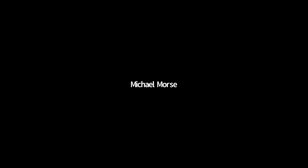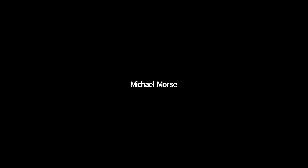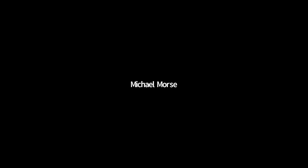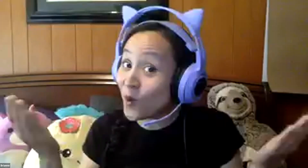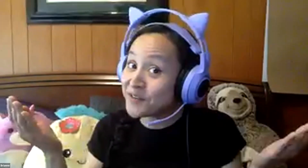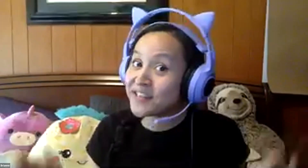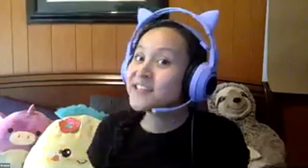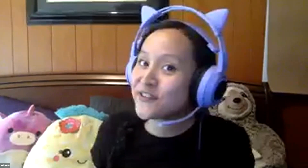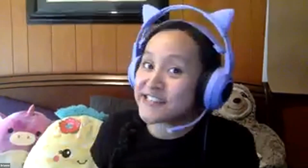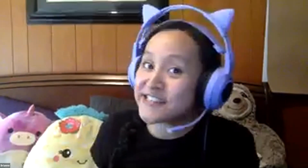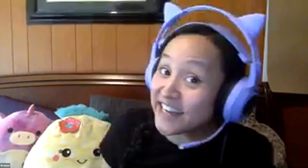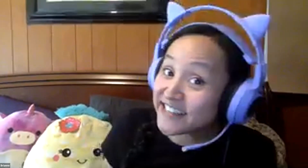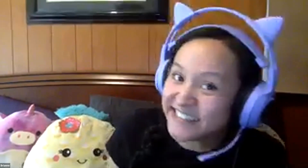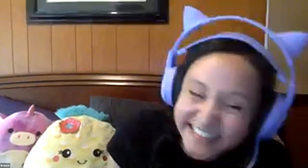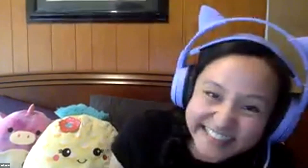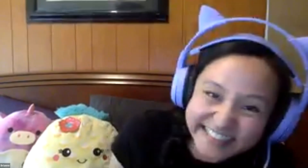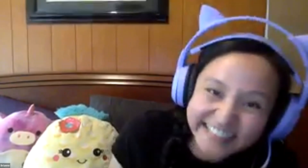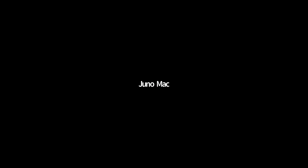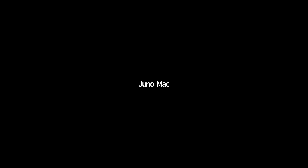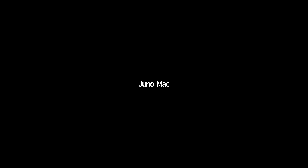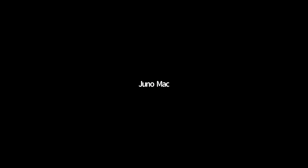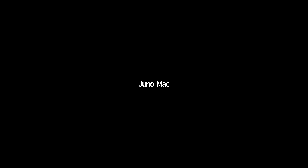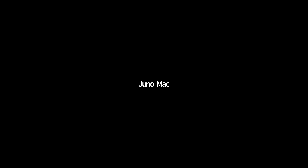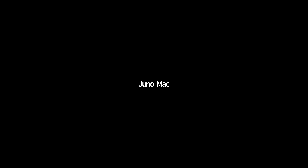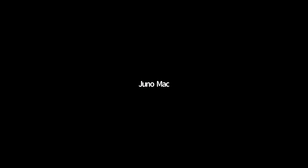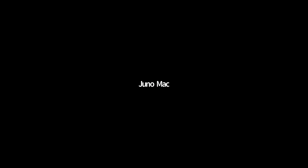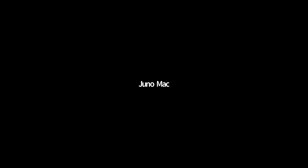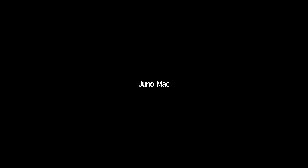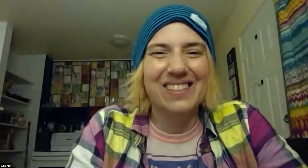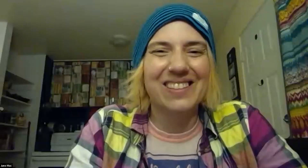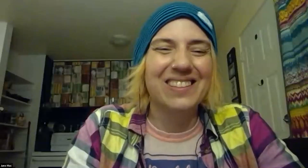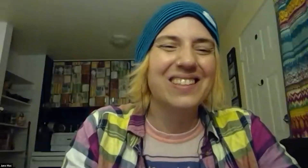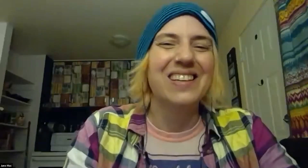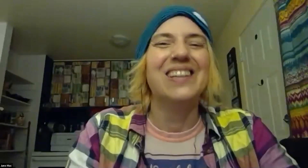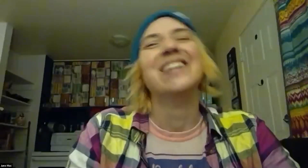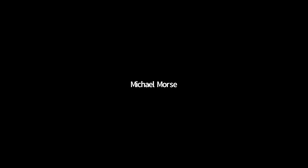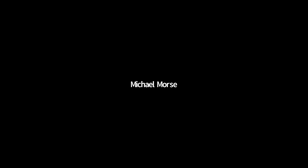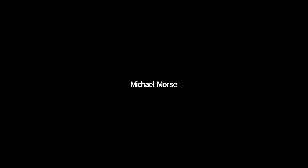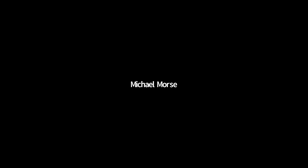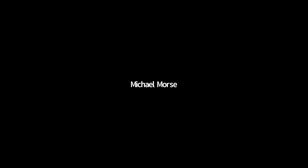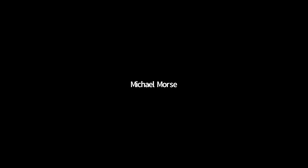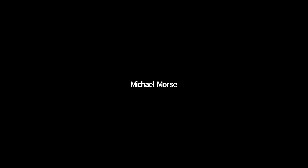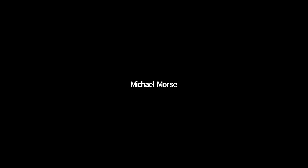It takes a whole community to raise a child. Thank you so much. You guys have been amazing.